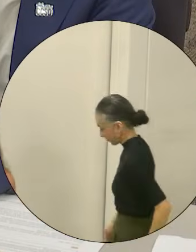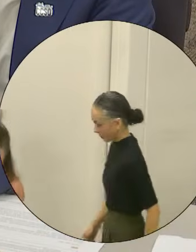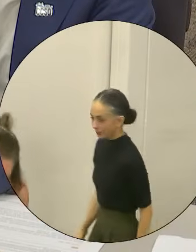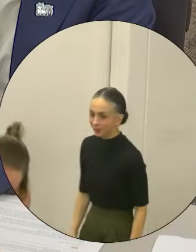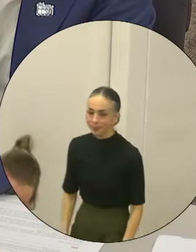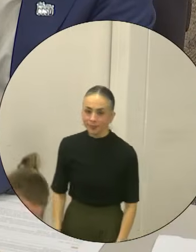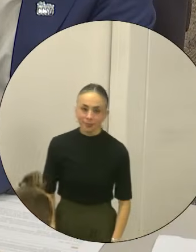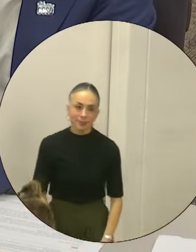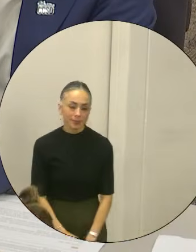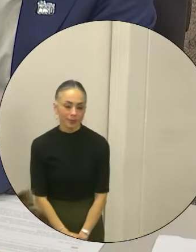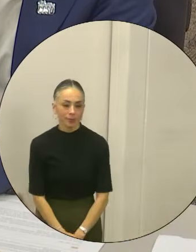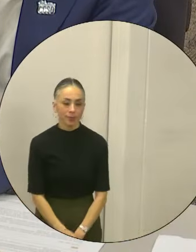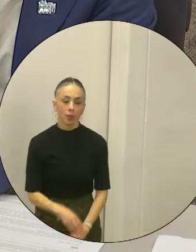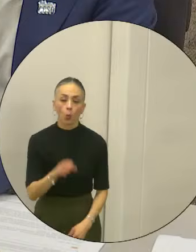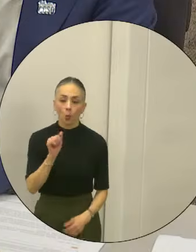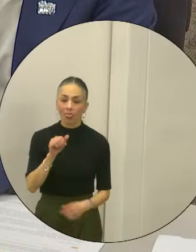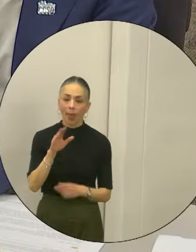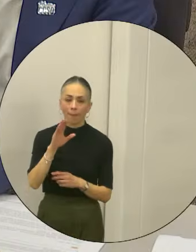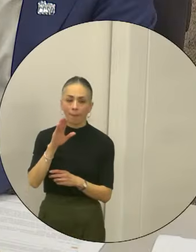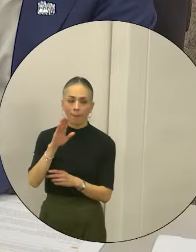since 2017.